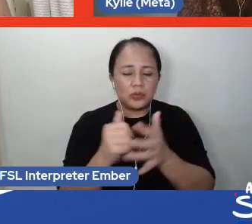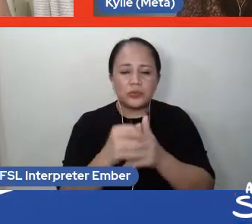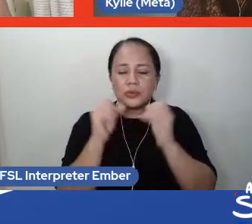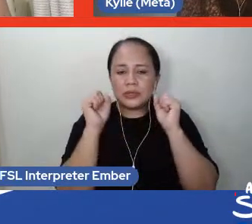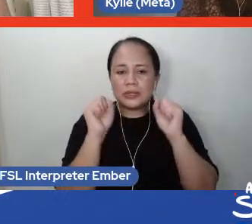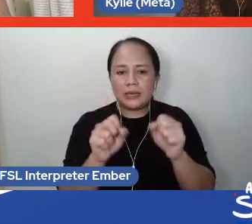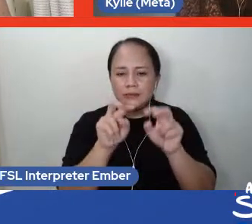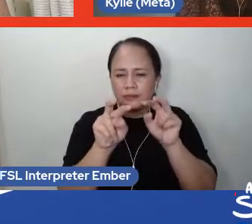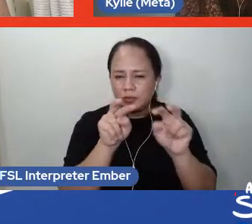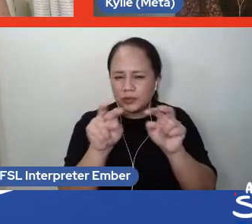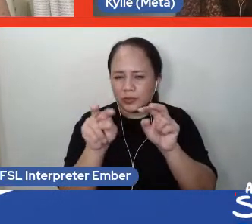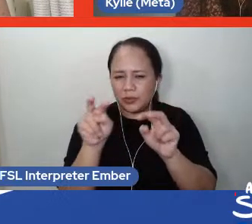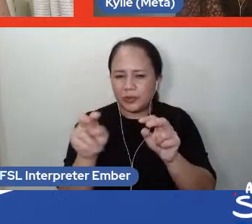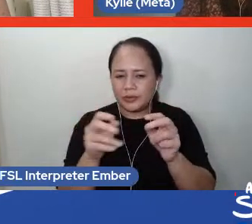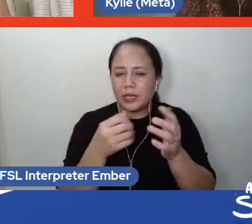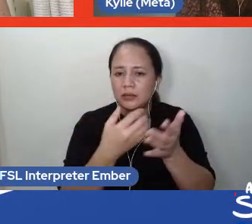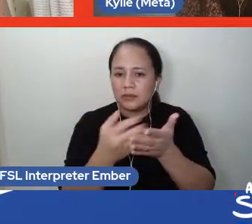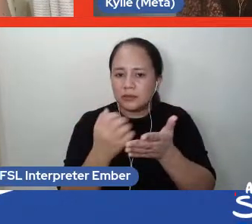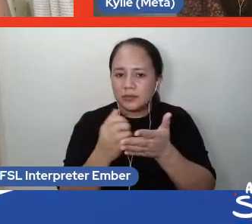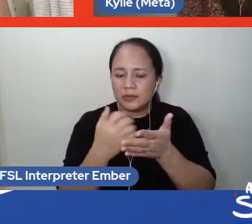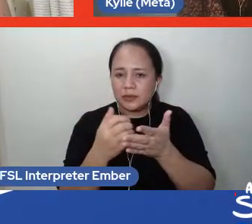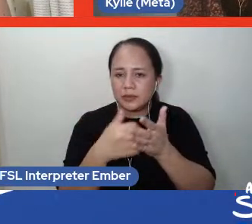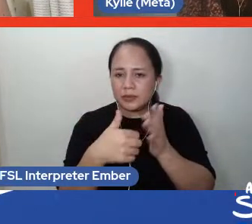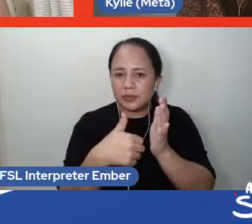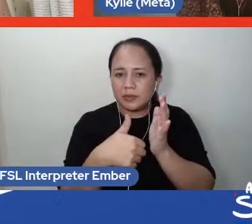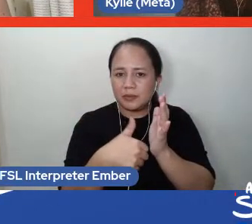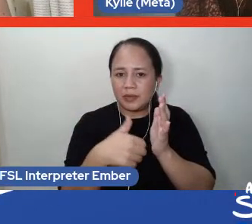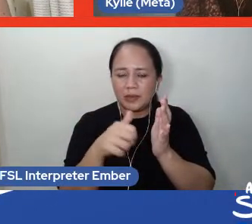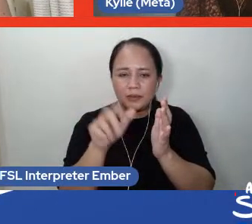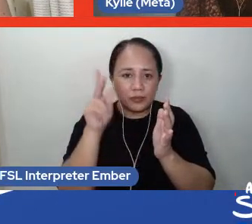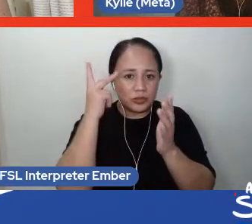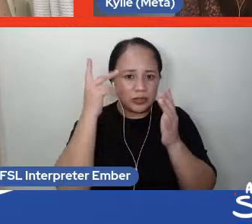to monitor the spending of candidates.